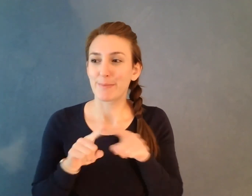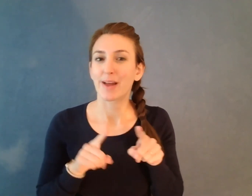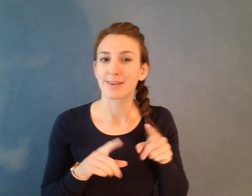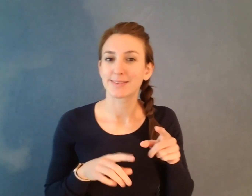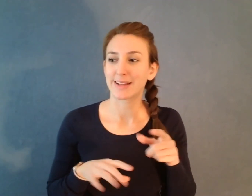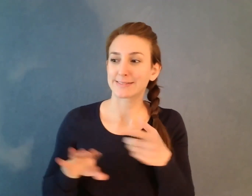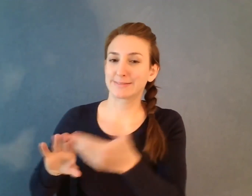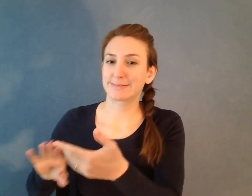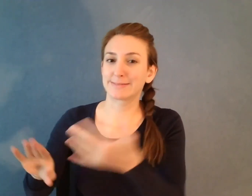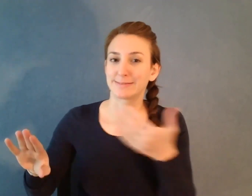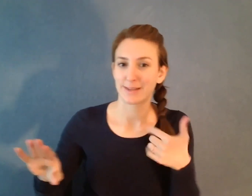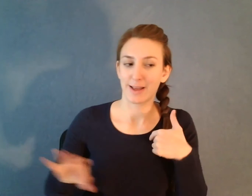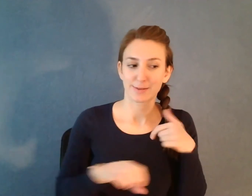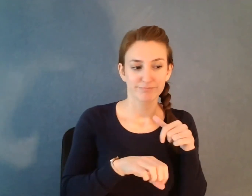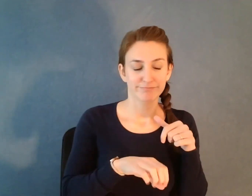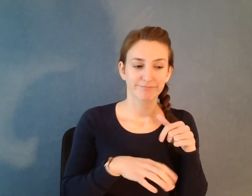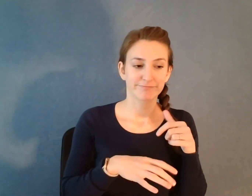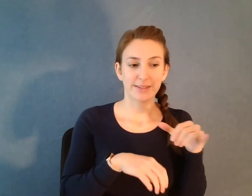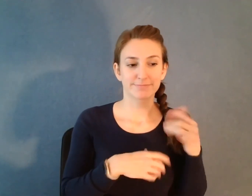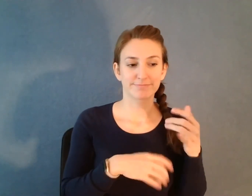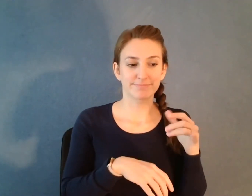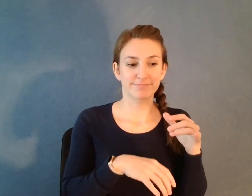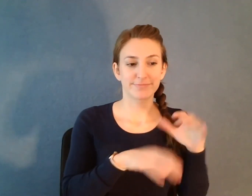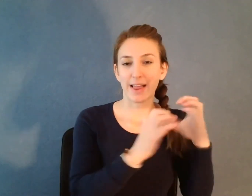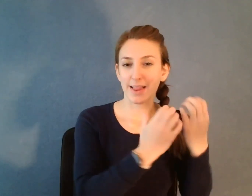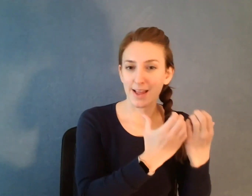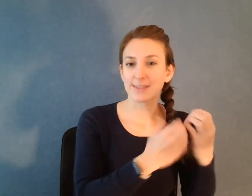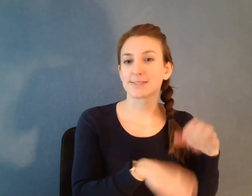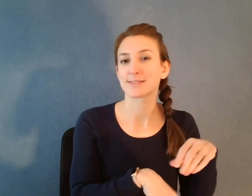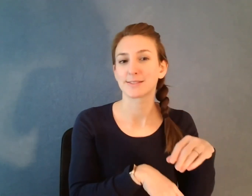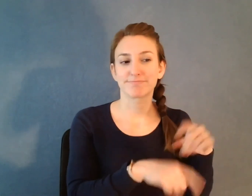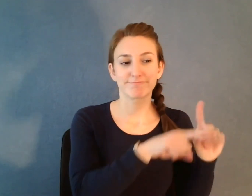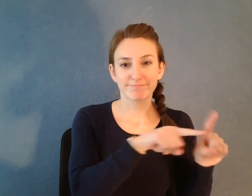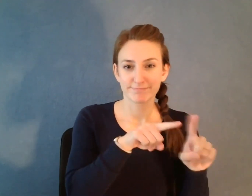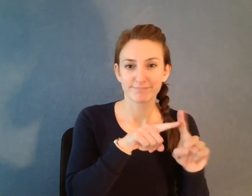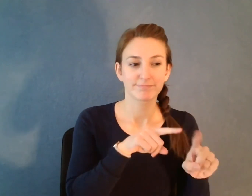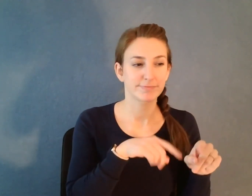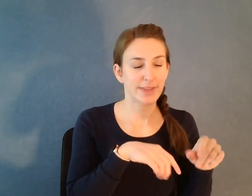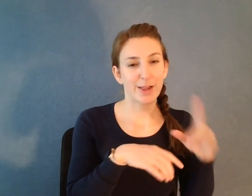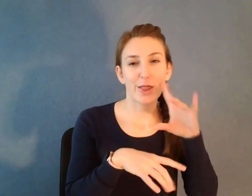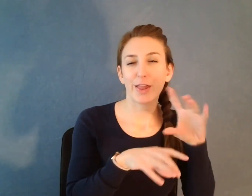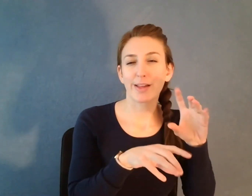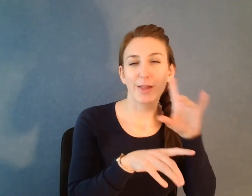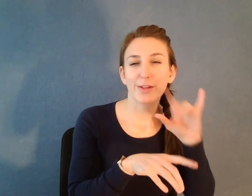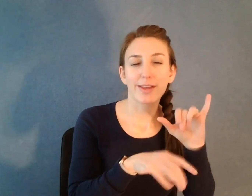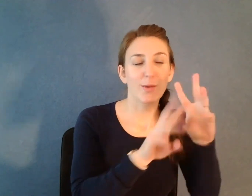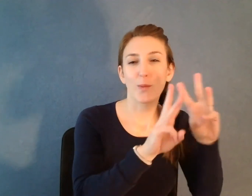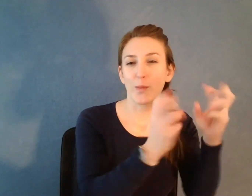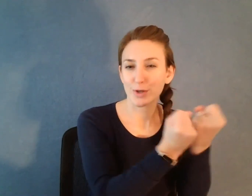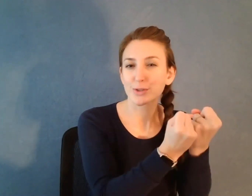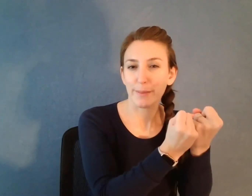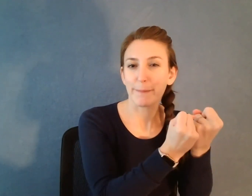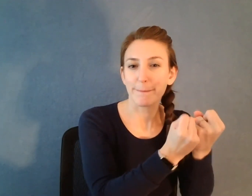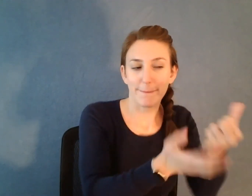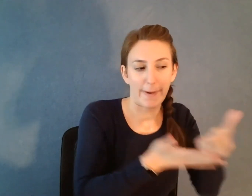we learn to what we want to, where we want to be. And so, and it's like Amanda say,